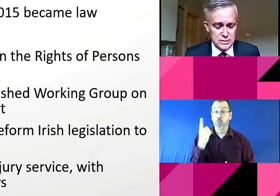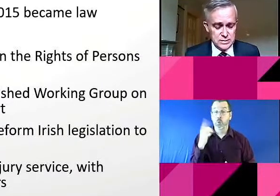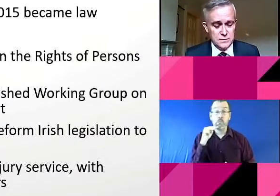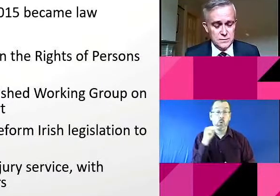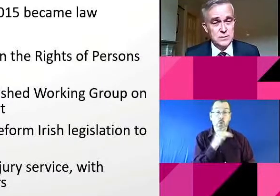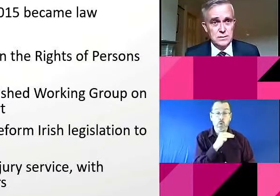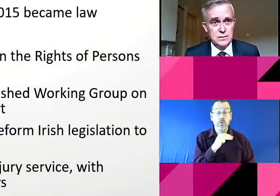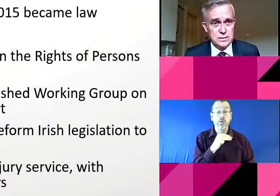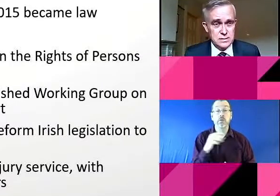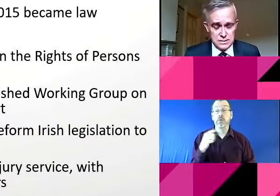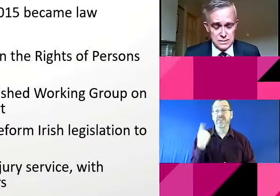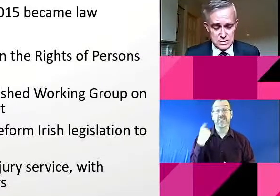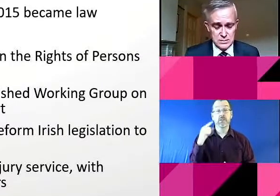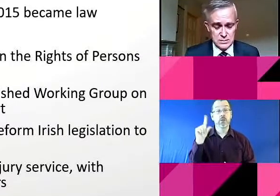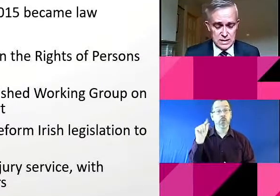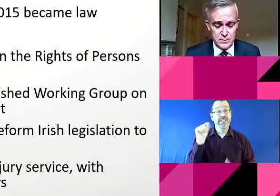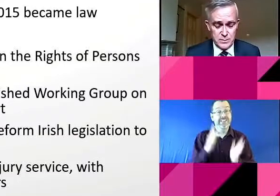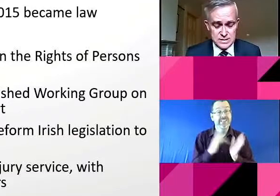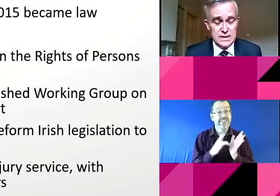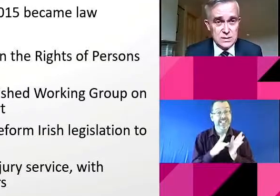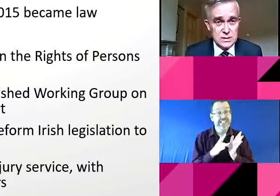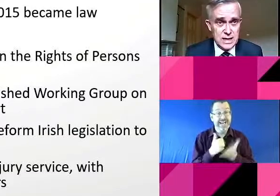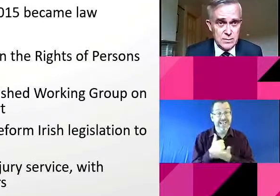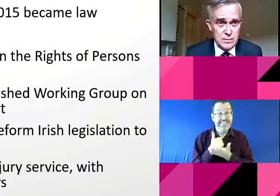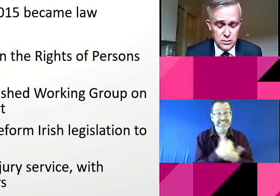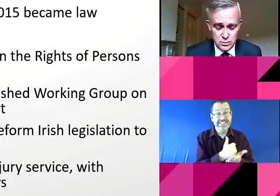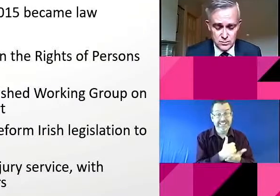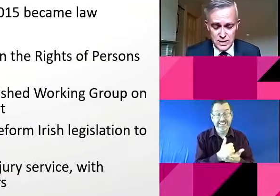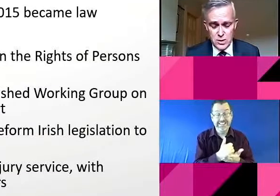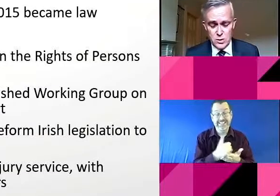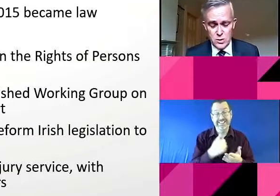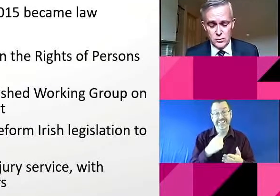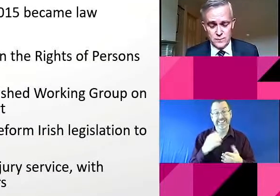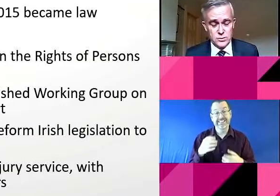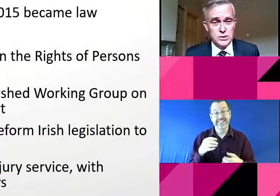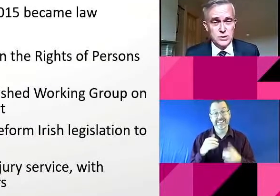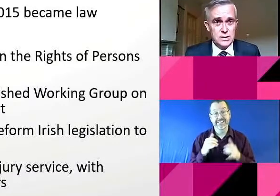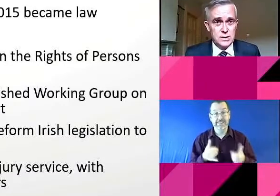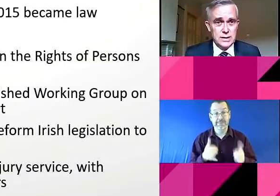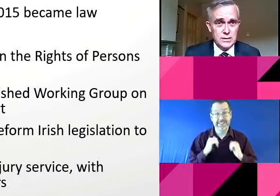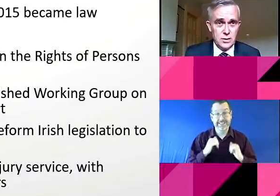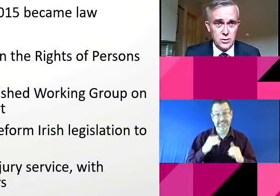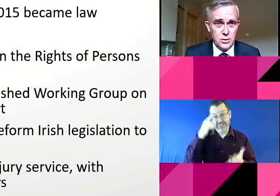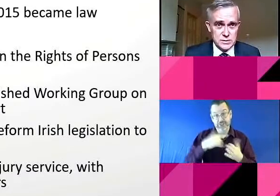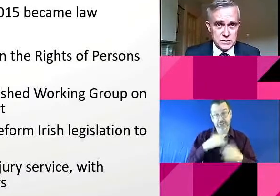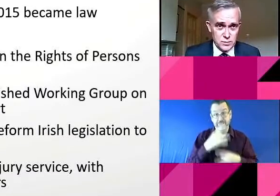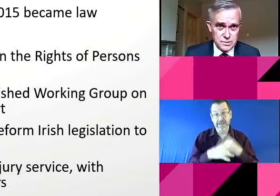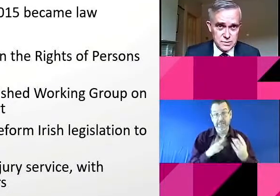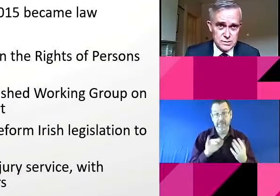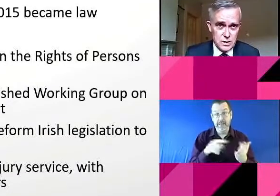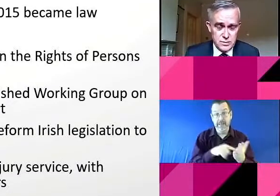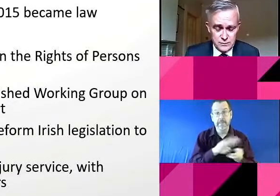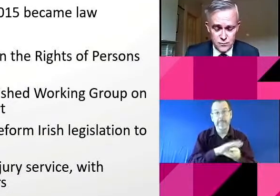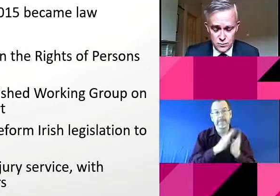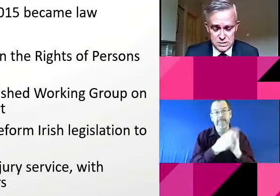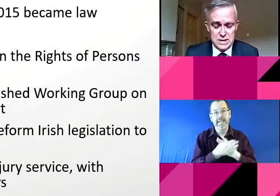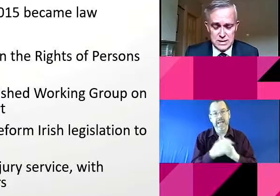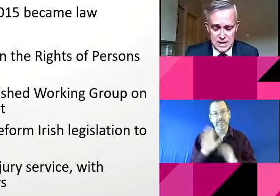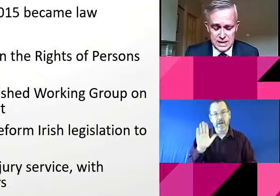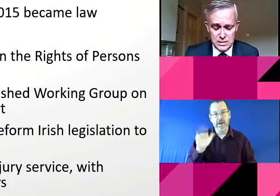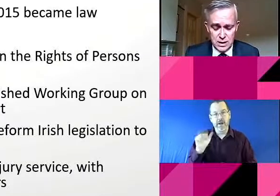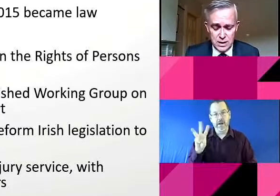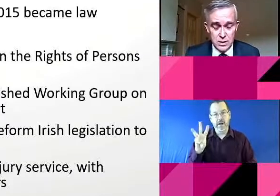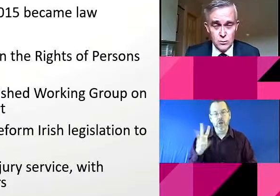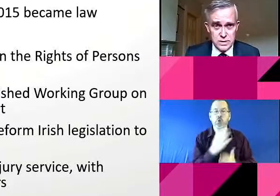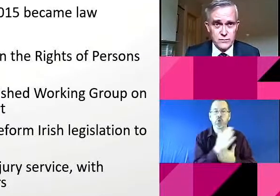in 2015, the Assisted Decision-Making Capacity Act became law. Unfortunately, not all of its provisions are in force